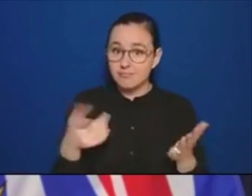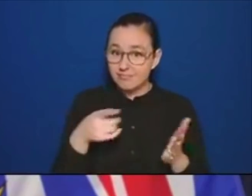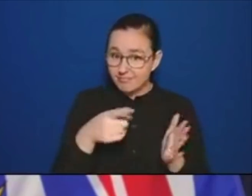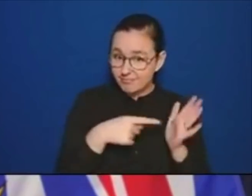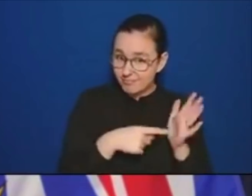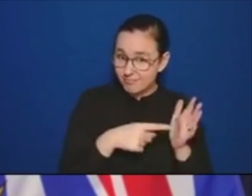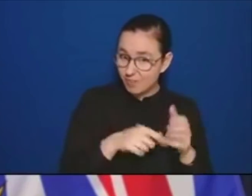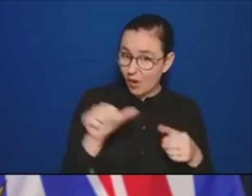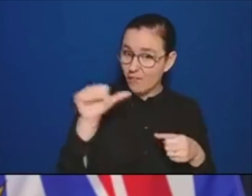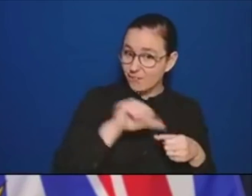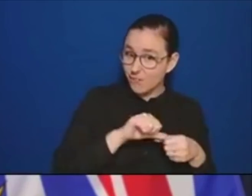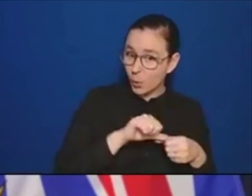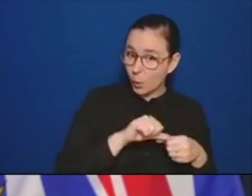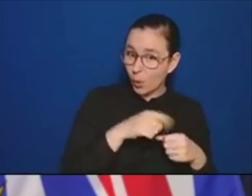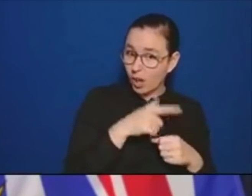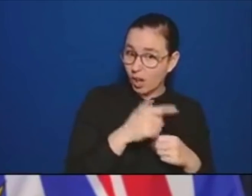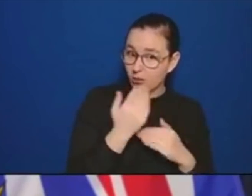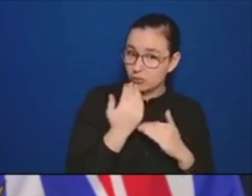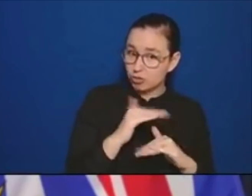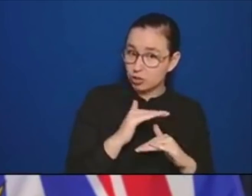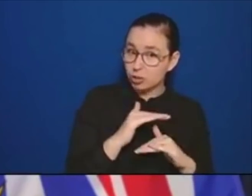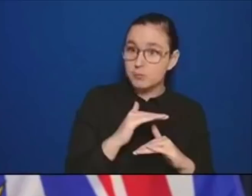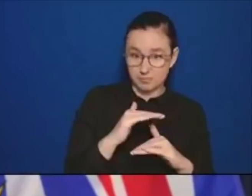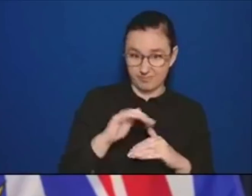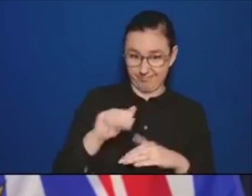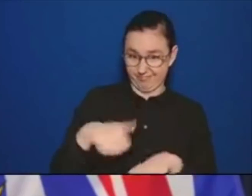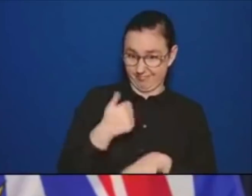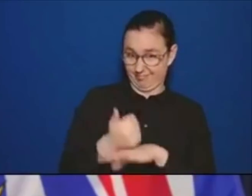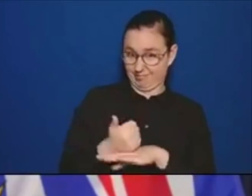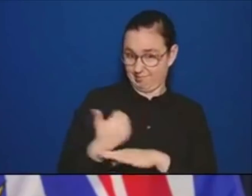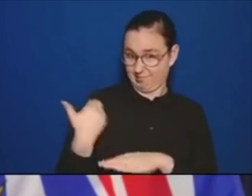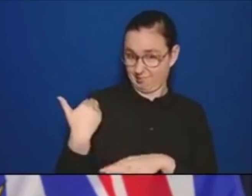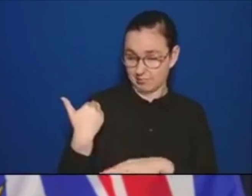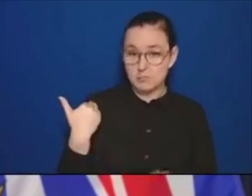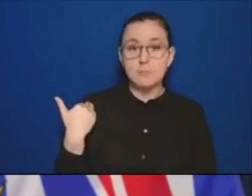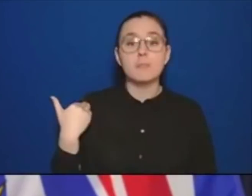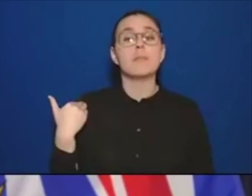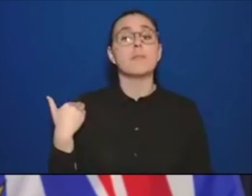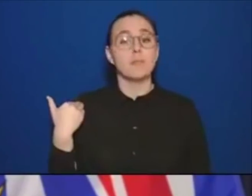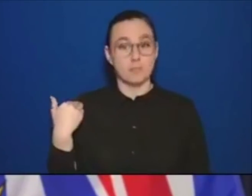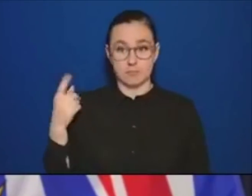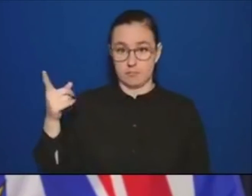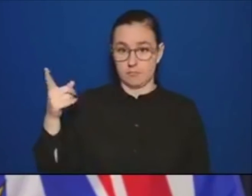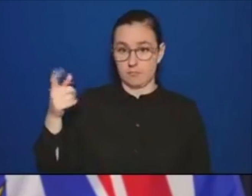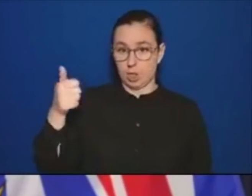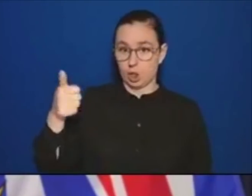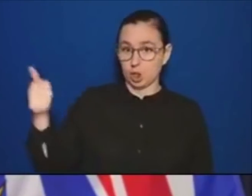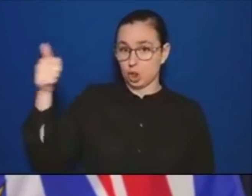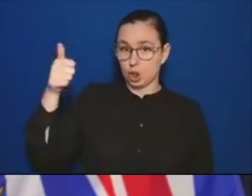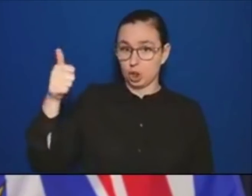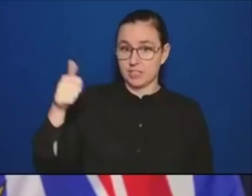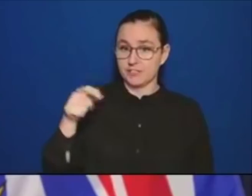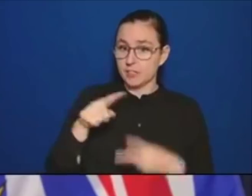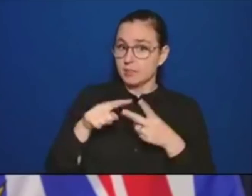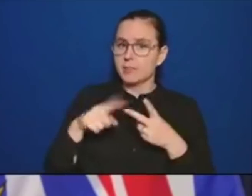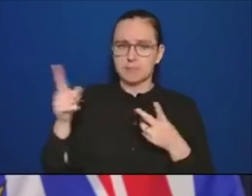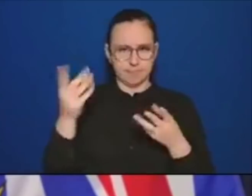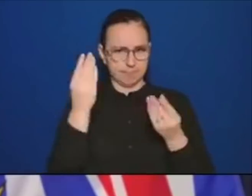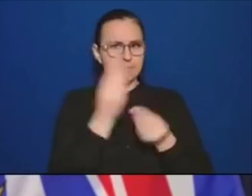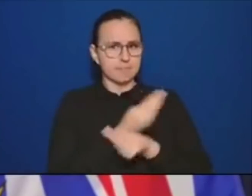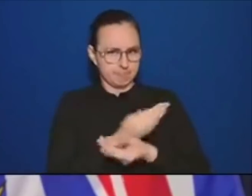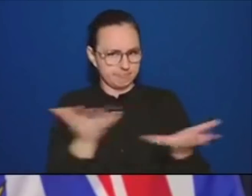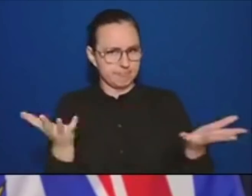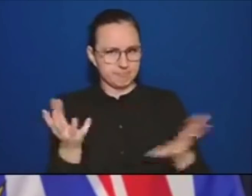were implemented last week, and the chiefs of the Nachalnith and chair of the Tribal Council were instrumental in a response to work with